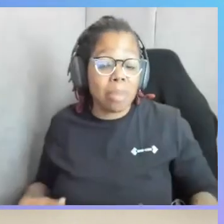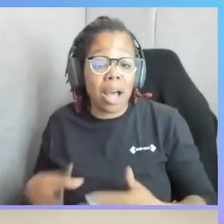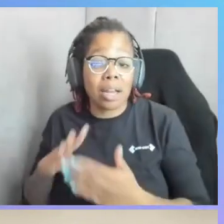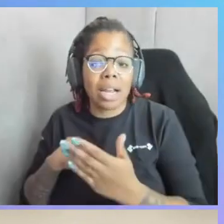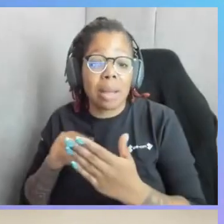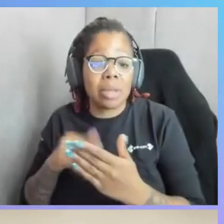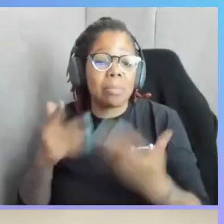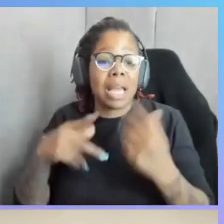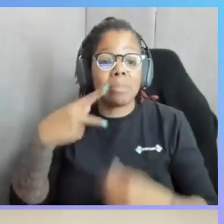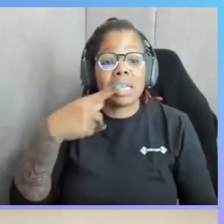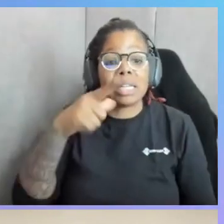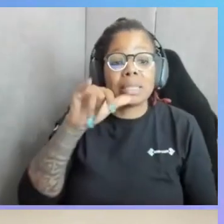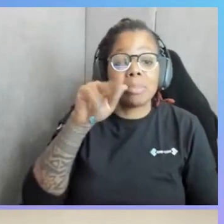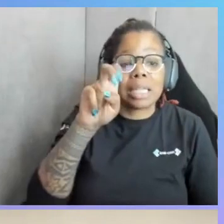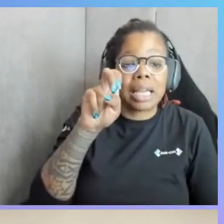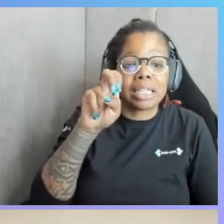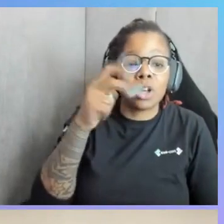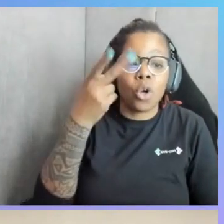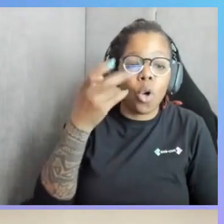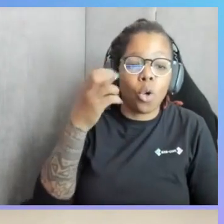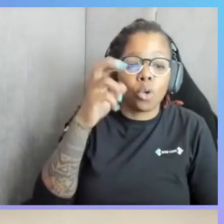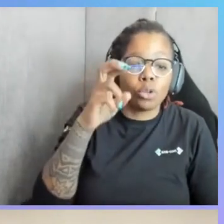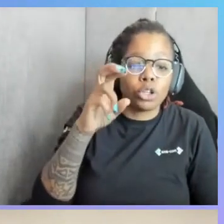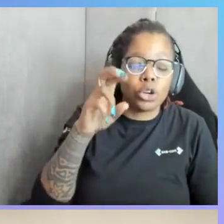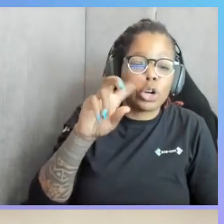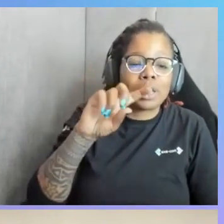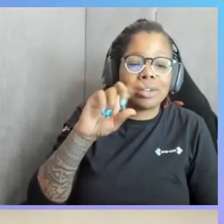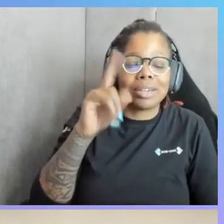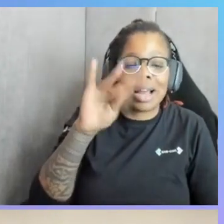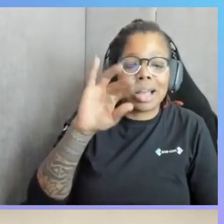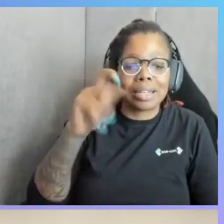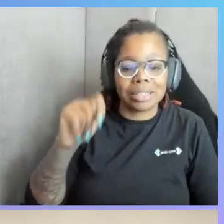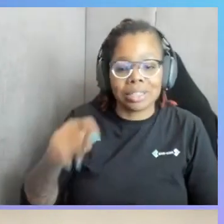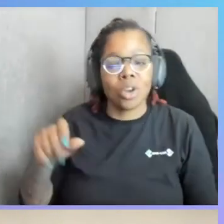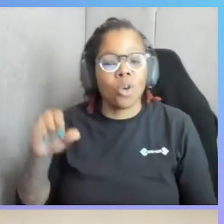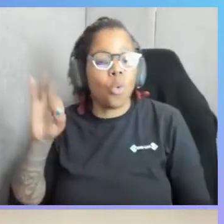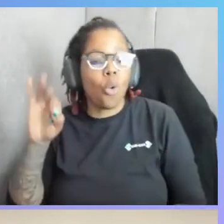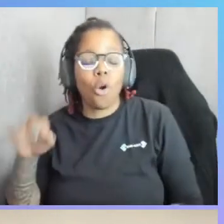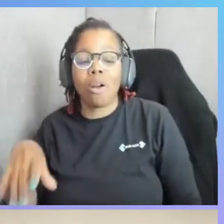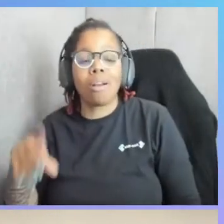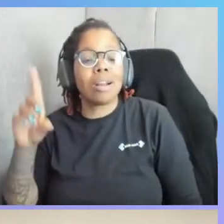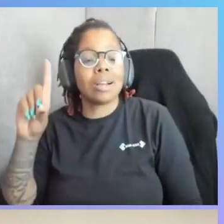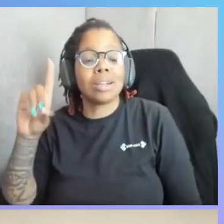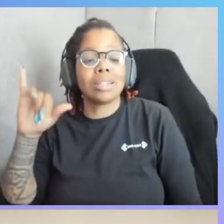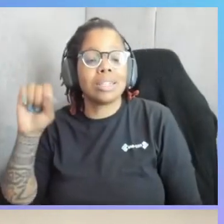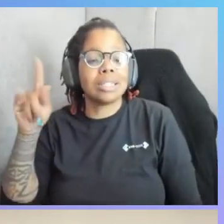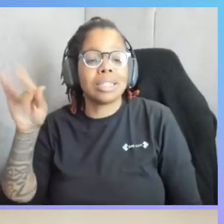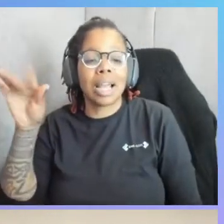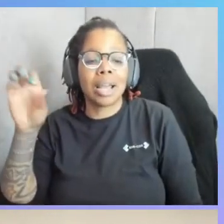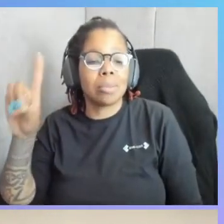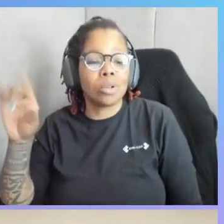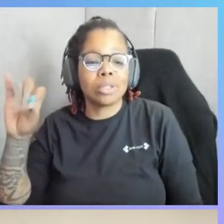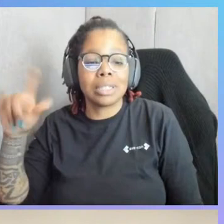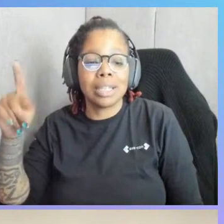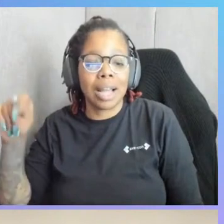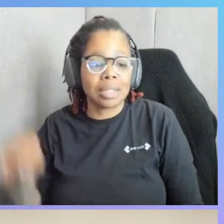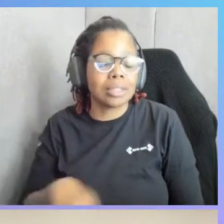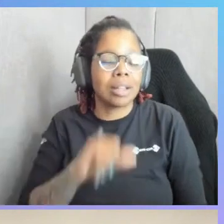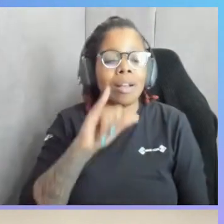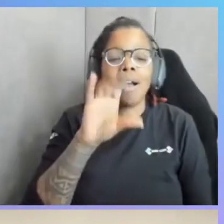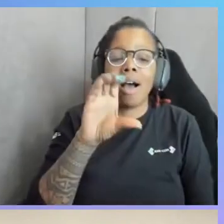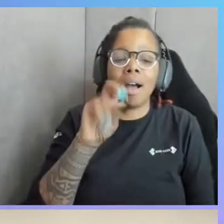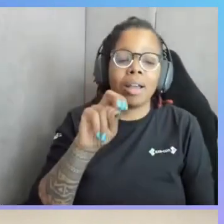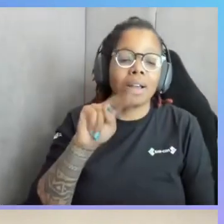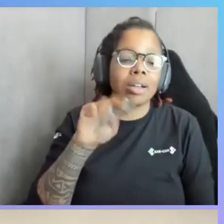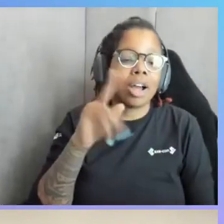placeholder text, or maybe it's disabled text, even iconography. Each use case is going to have a different